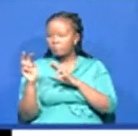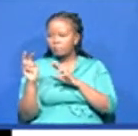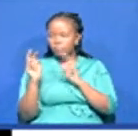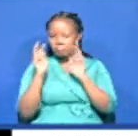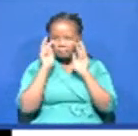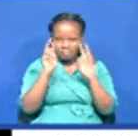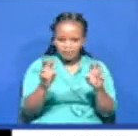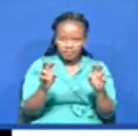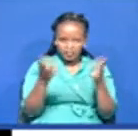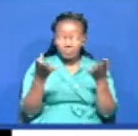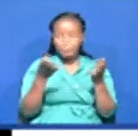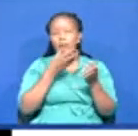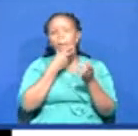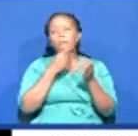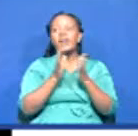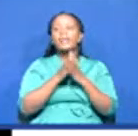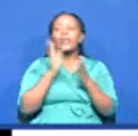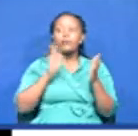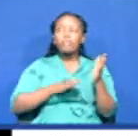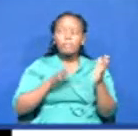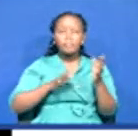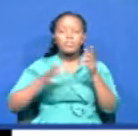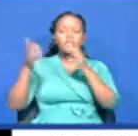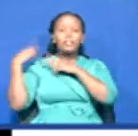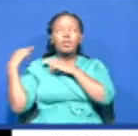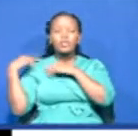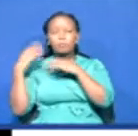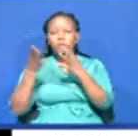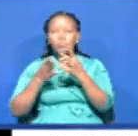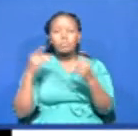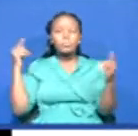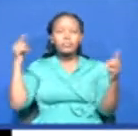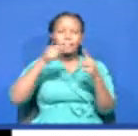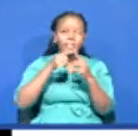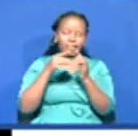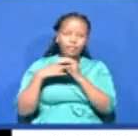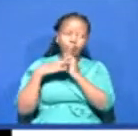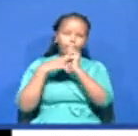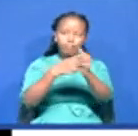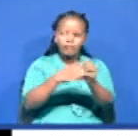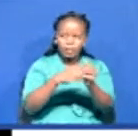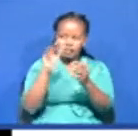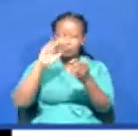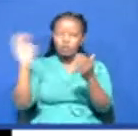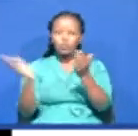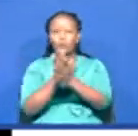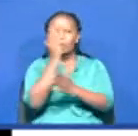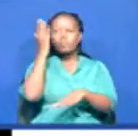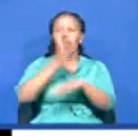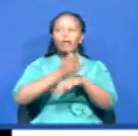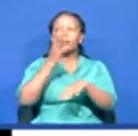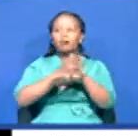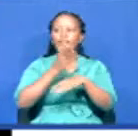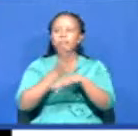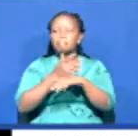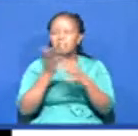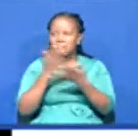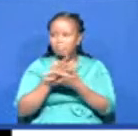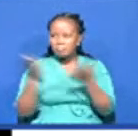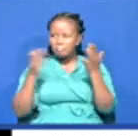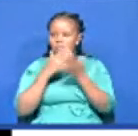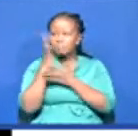of driving this agenda of fighting anti-counterfeit in this country are within us. They are here with